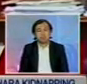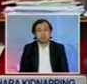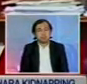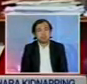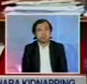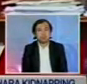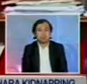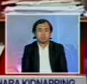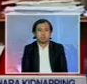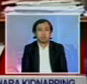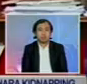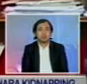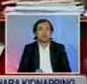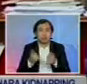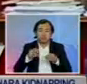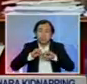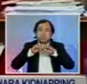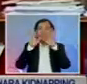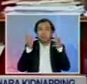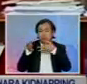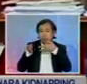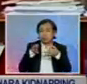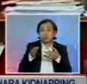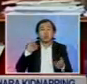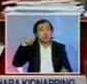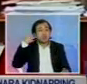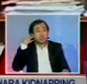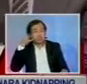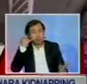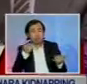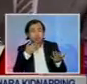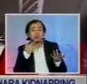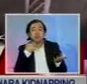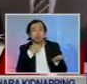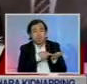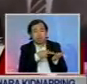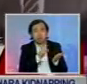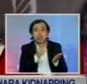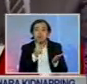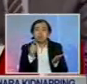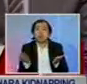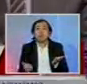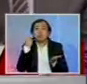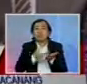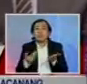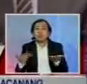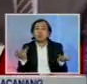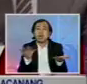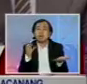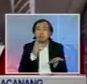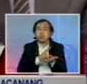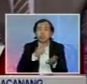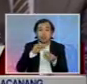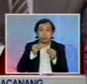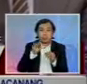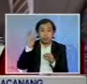there's no vagueness or doubt about it. And for the record also, Your Honor, the property is situated at number 6